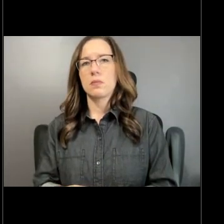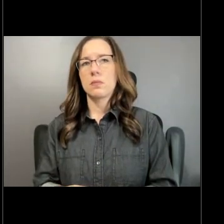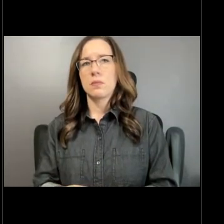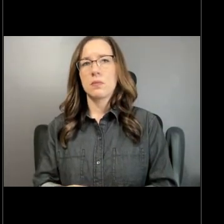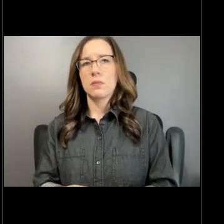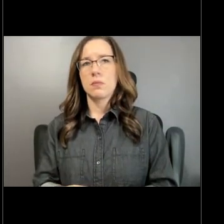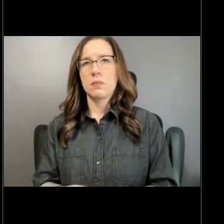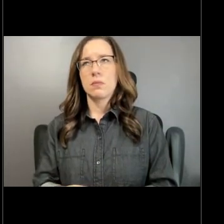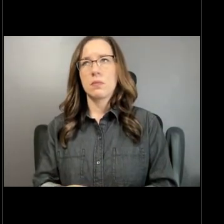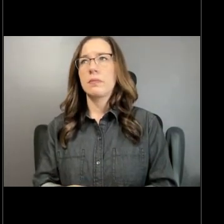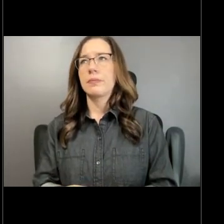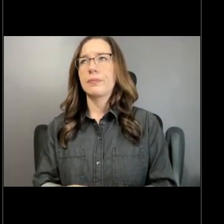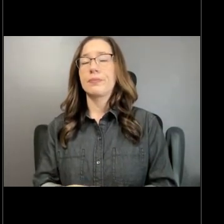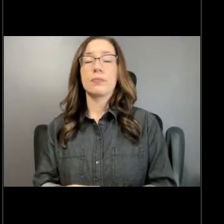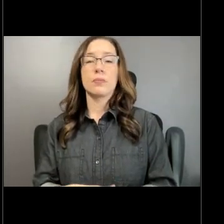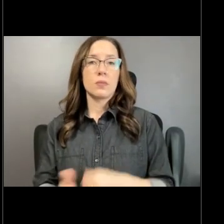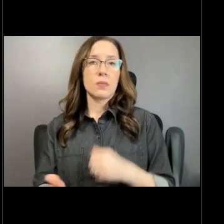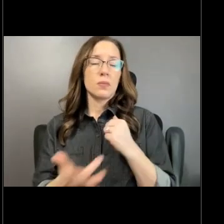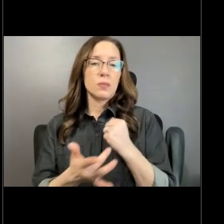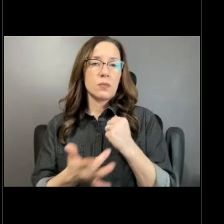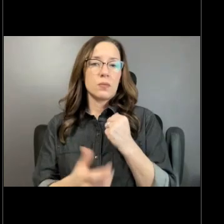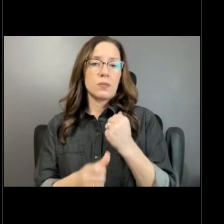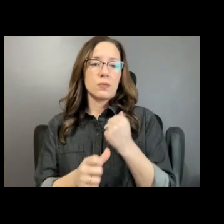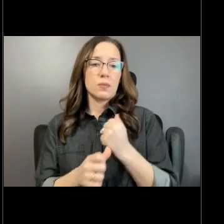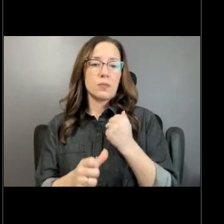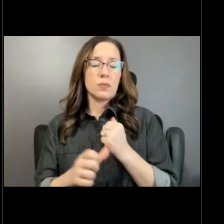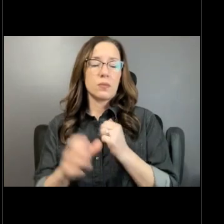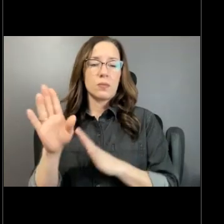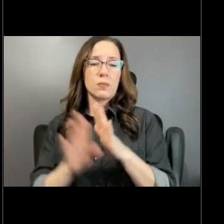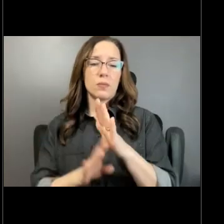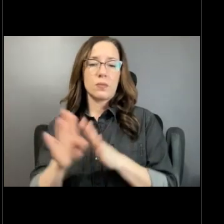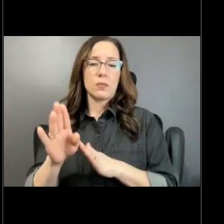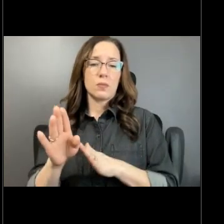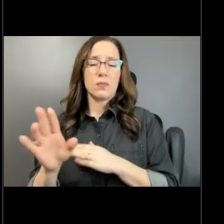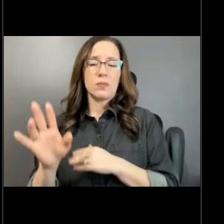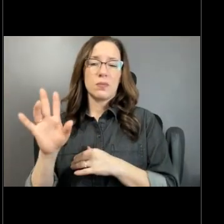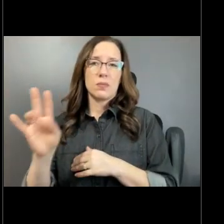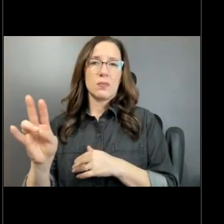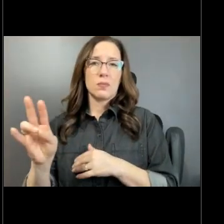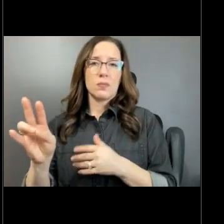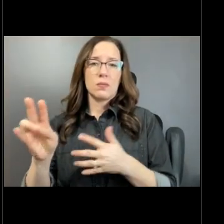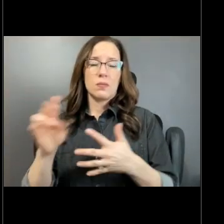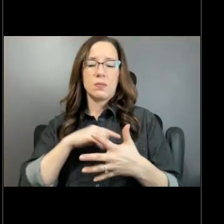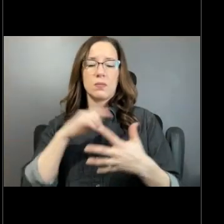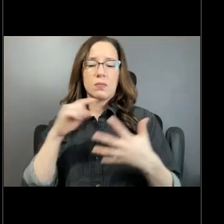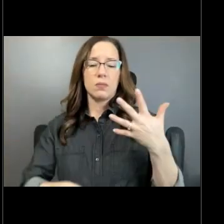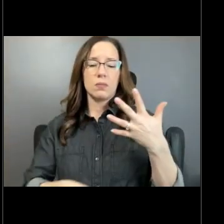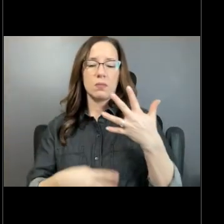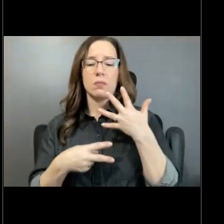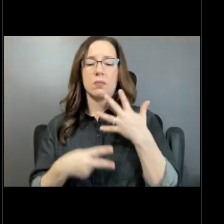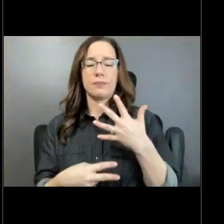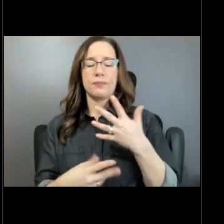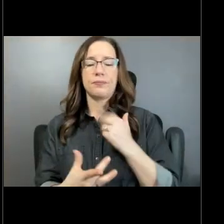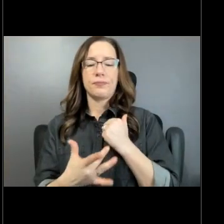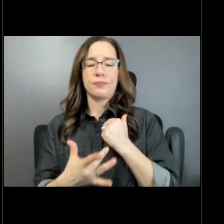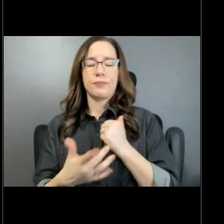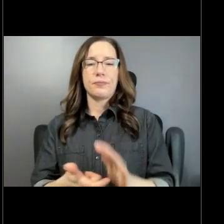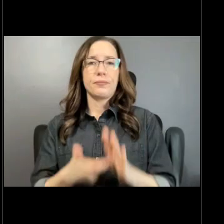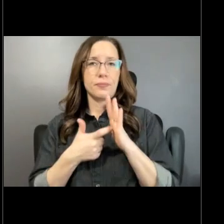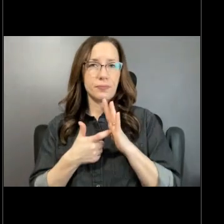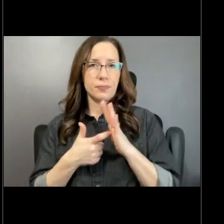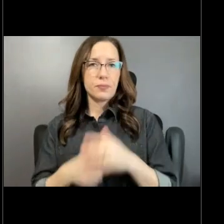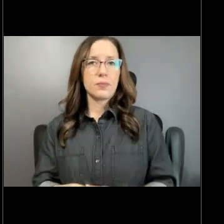HUD's technical assistance was developed into 7 basic technical requirements for the